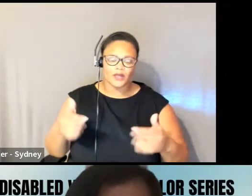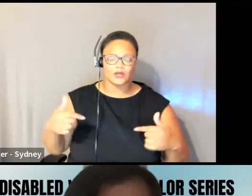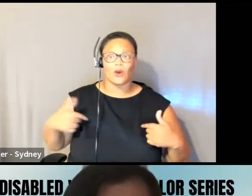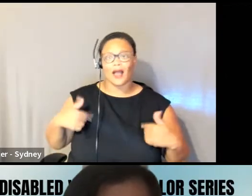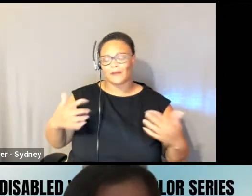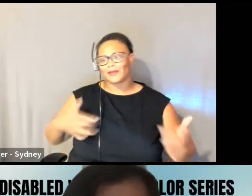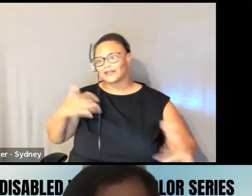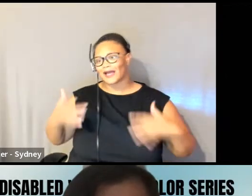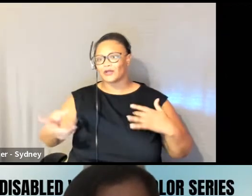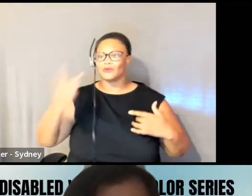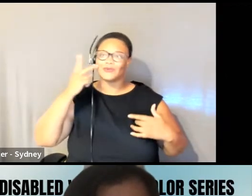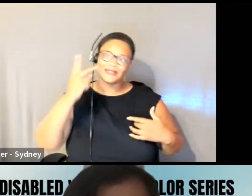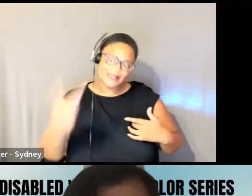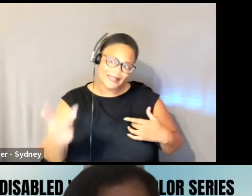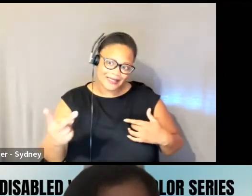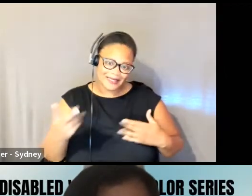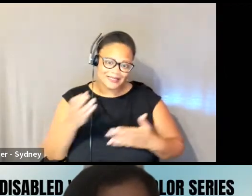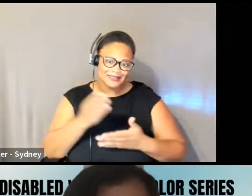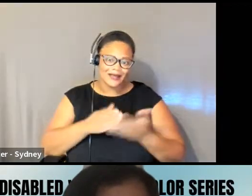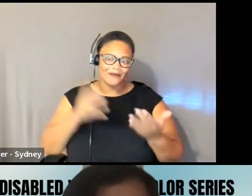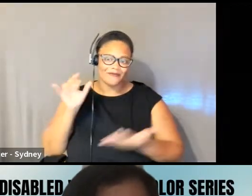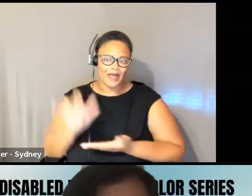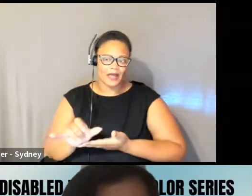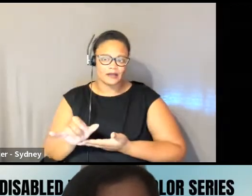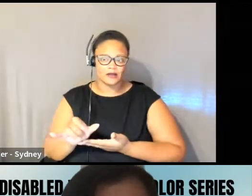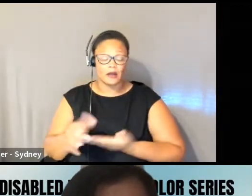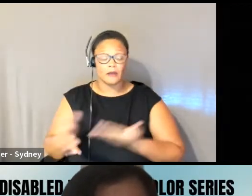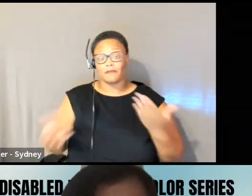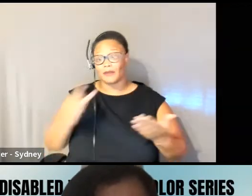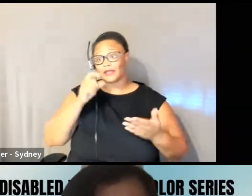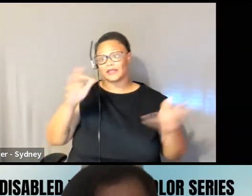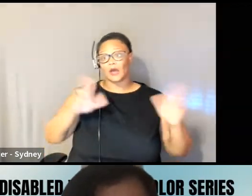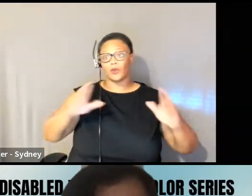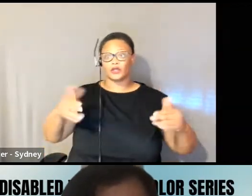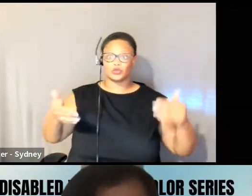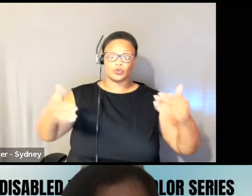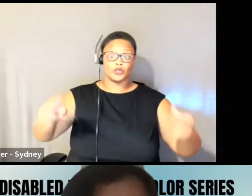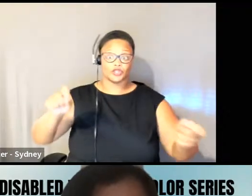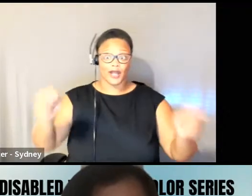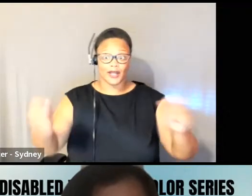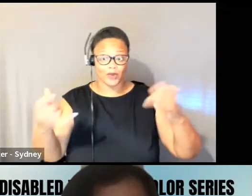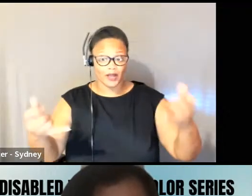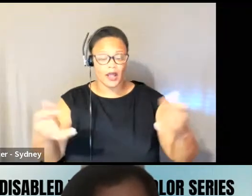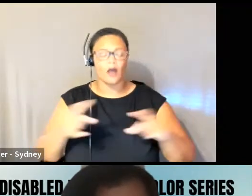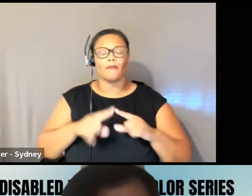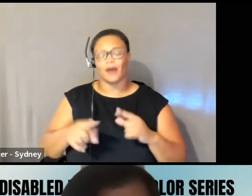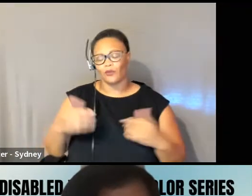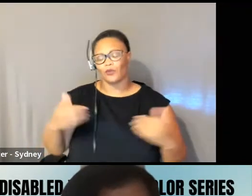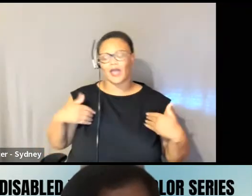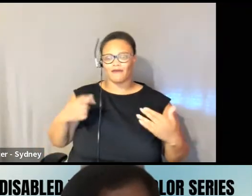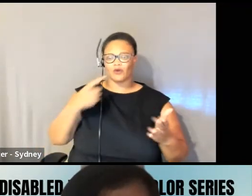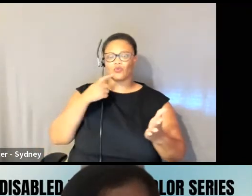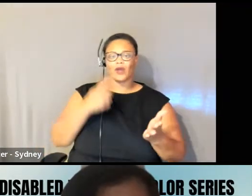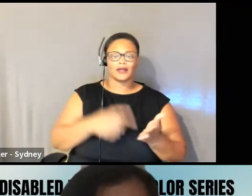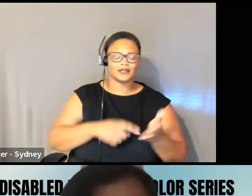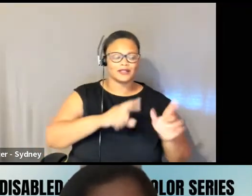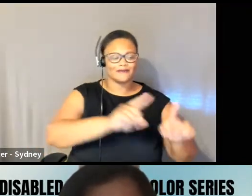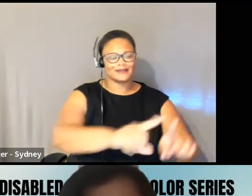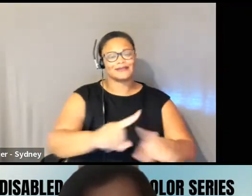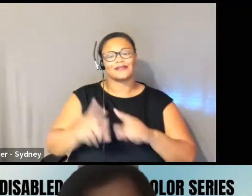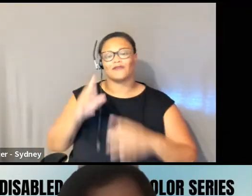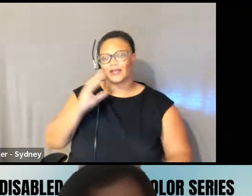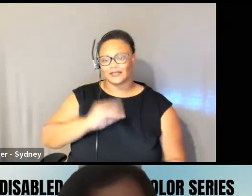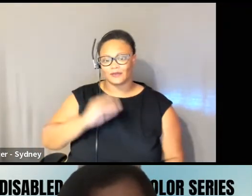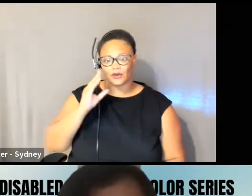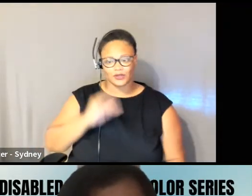that. Maybe it's not ready to start changing, but at least there is a recognition of these different experiences.